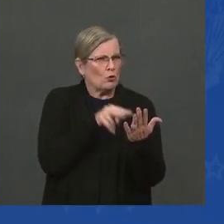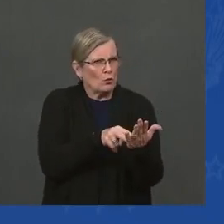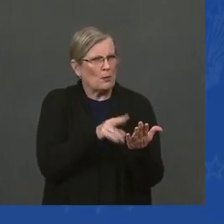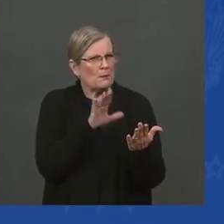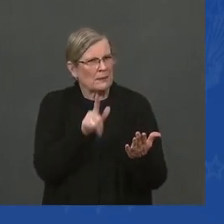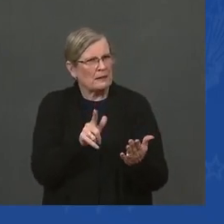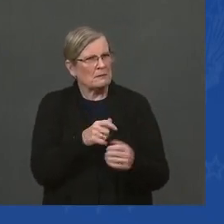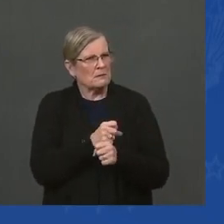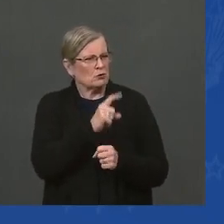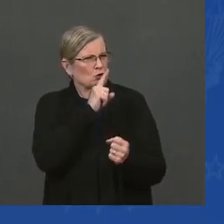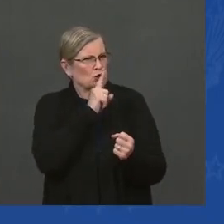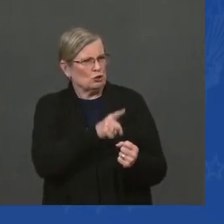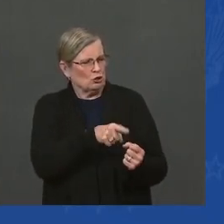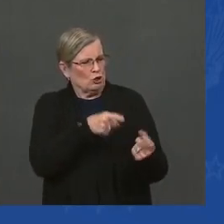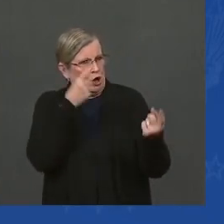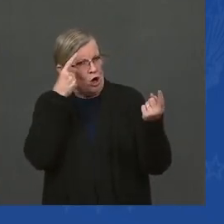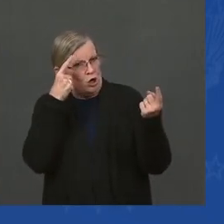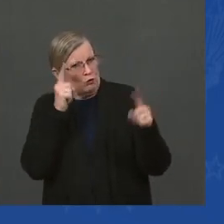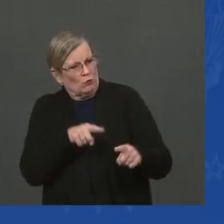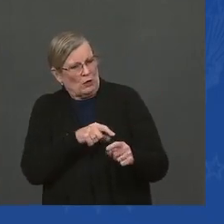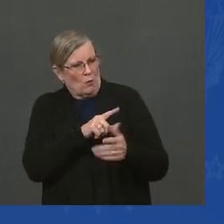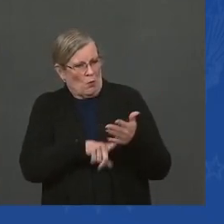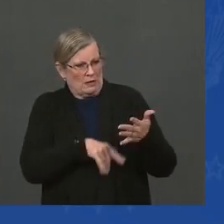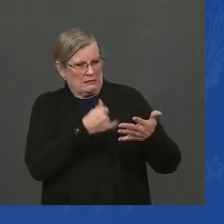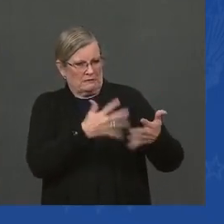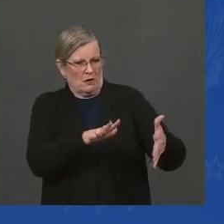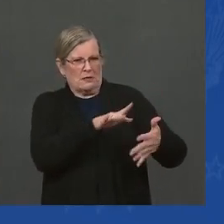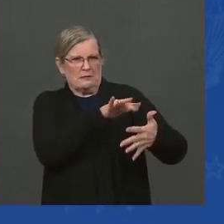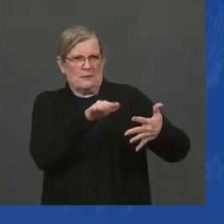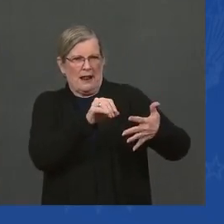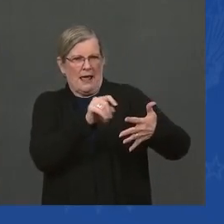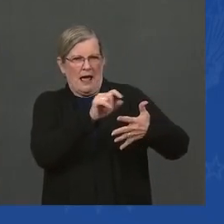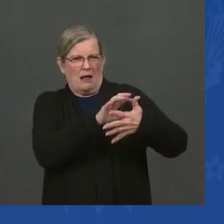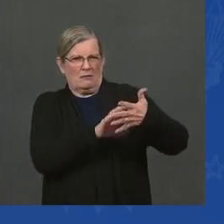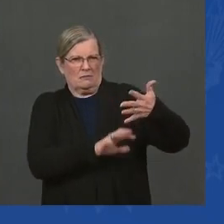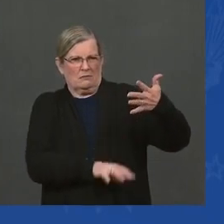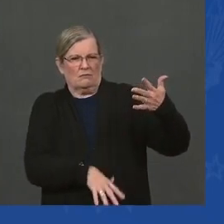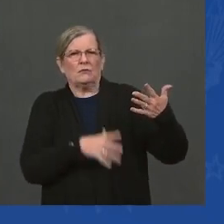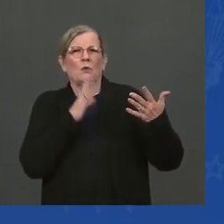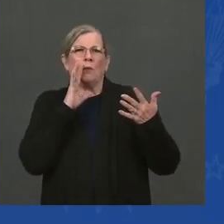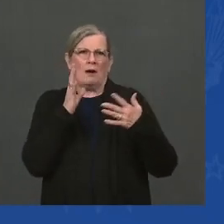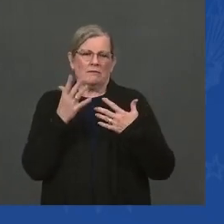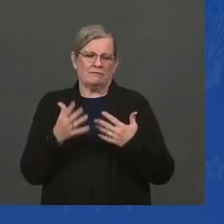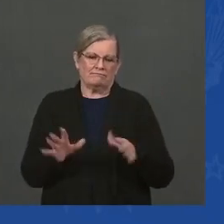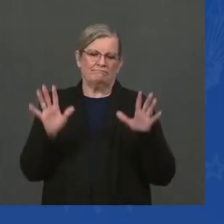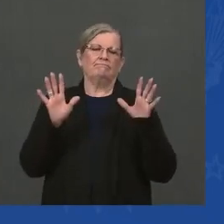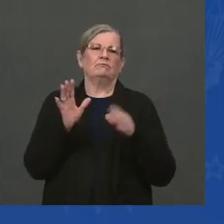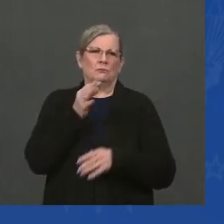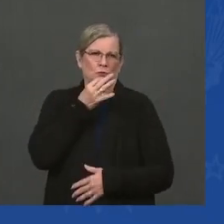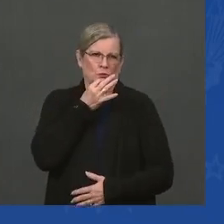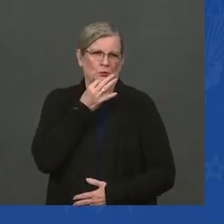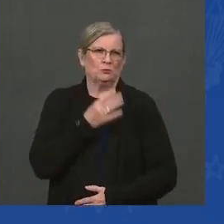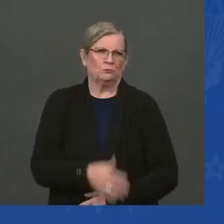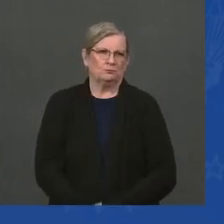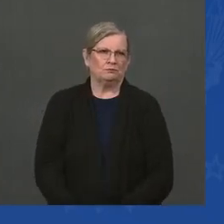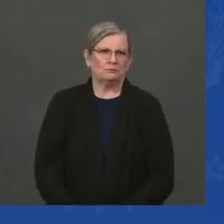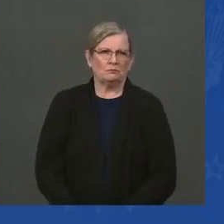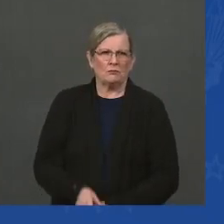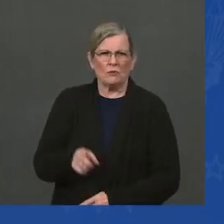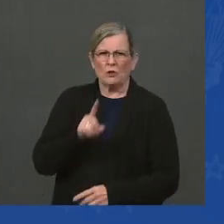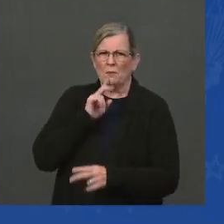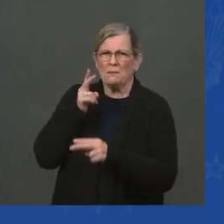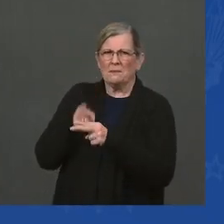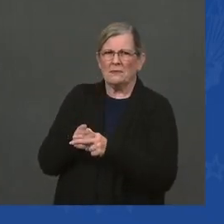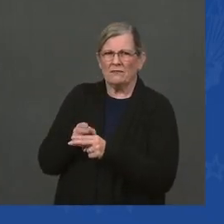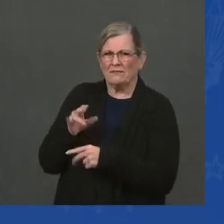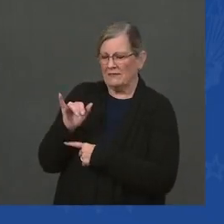he would agree to. But I think we'll get this done. You mentioned the word inflation there. You recently said you have no short-term answer to bring down gas